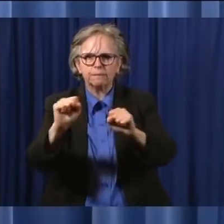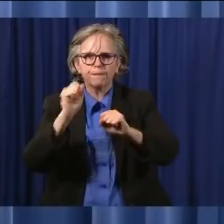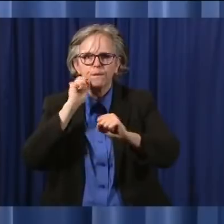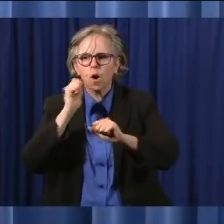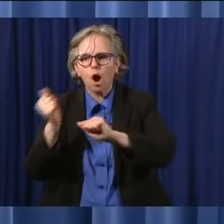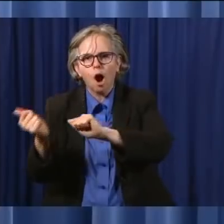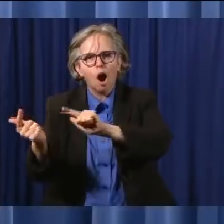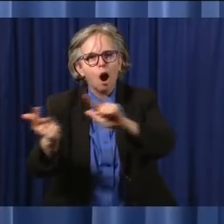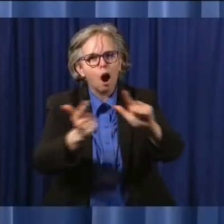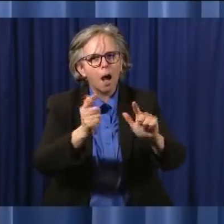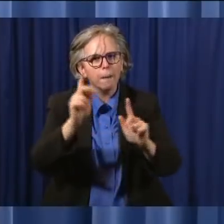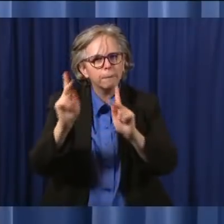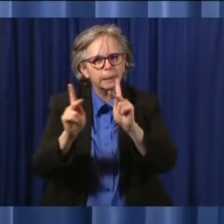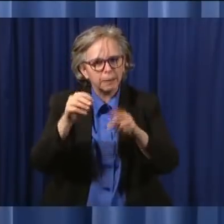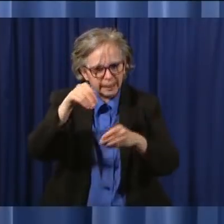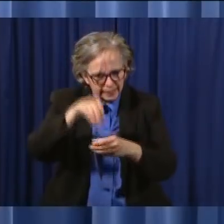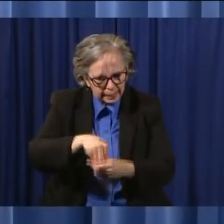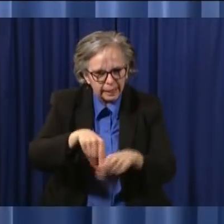some of our citizens